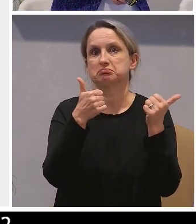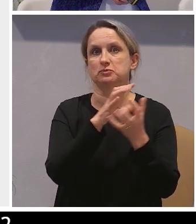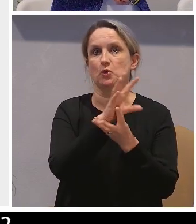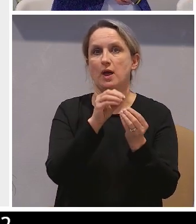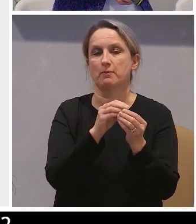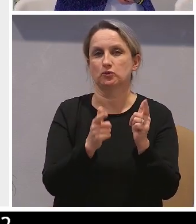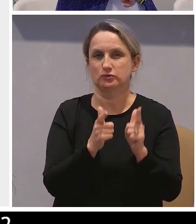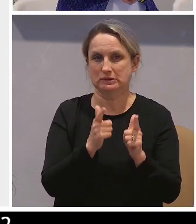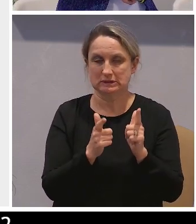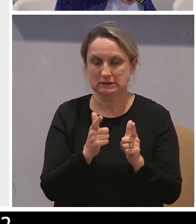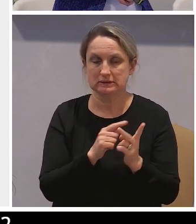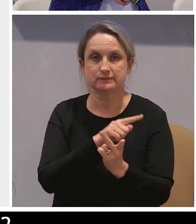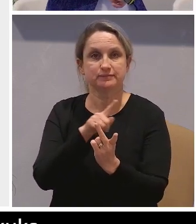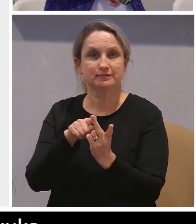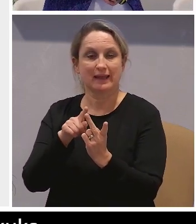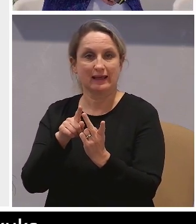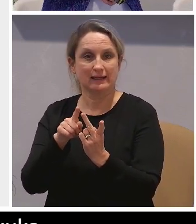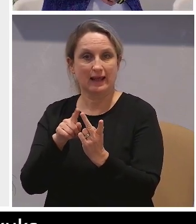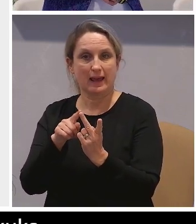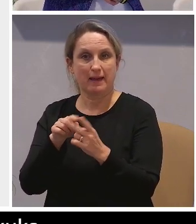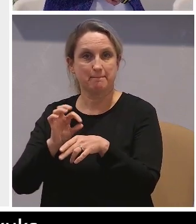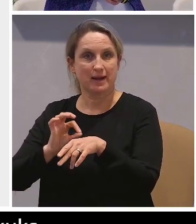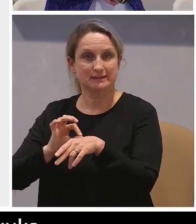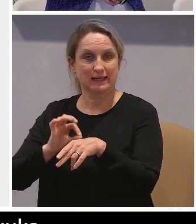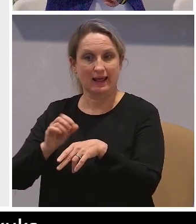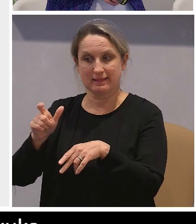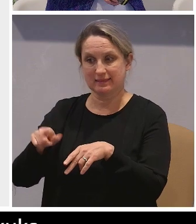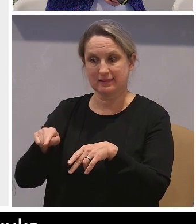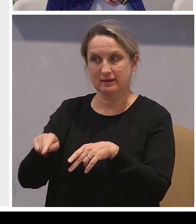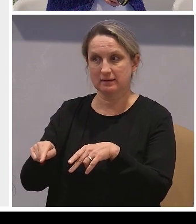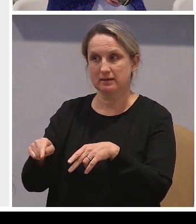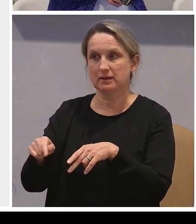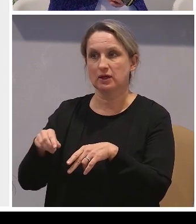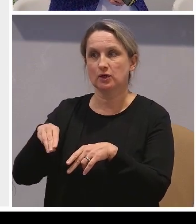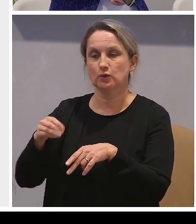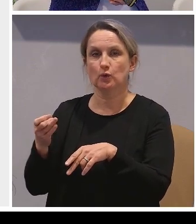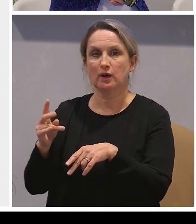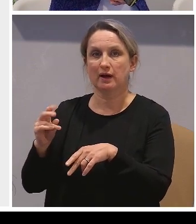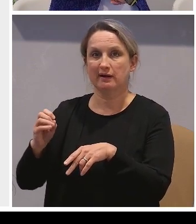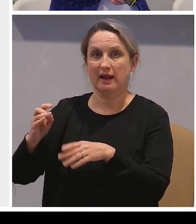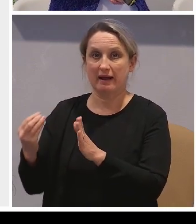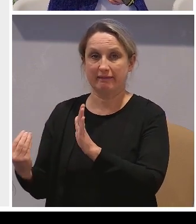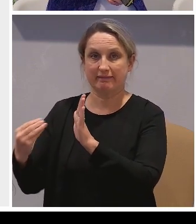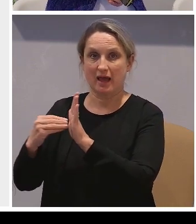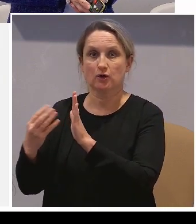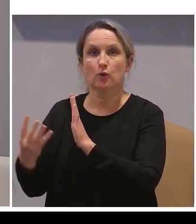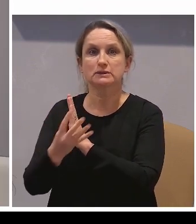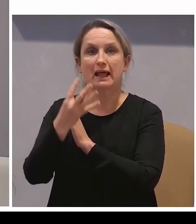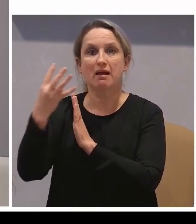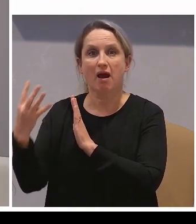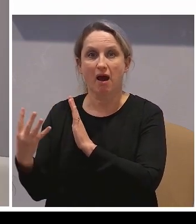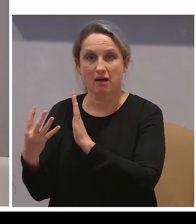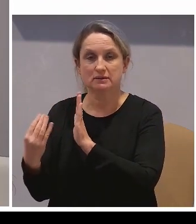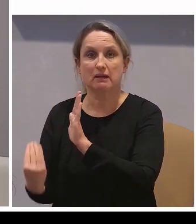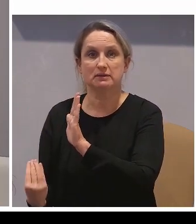156 centimeters, and this is an excellent result. On the right, you see a growth chart for a patient who was diagnosed